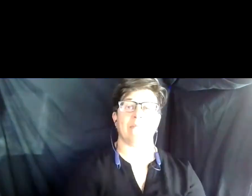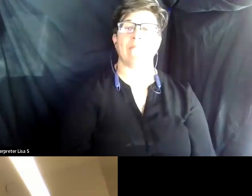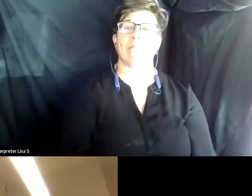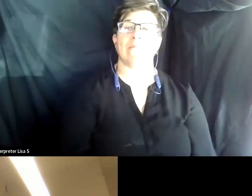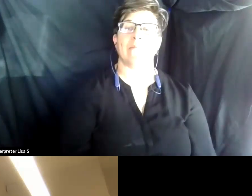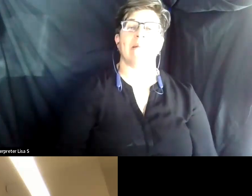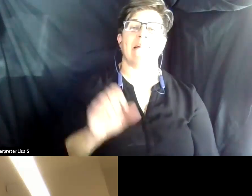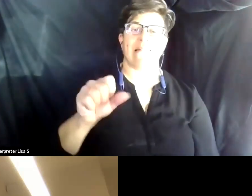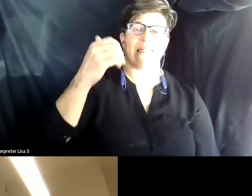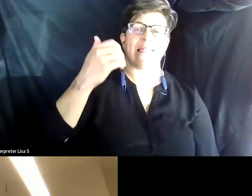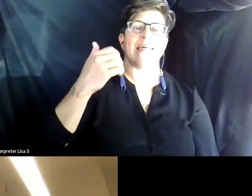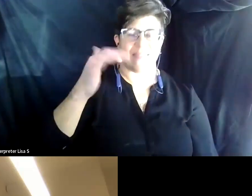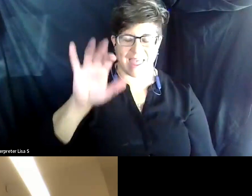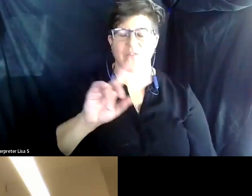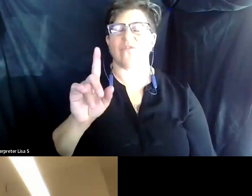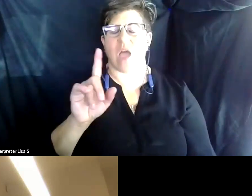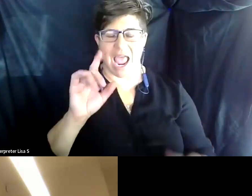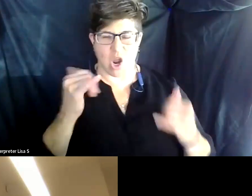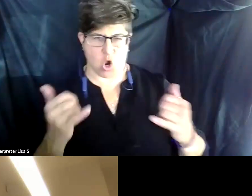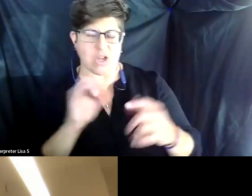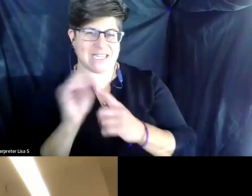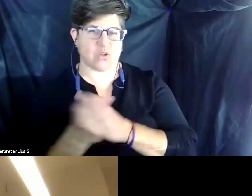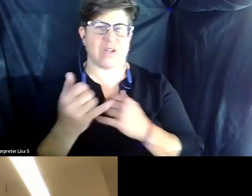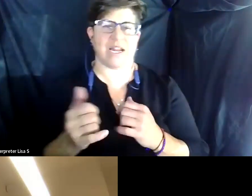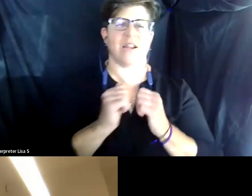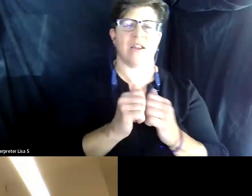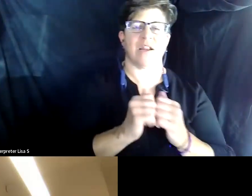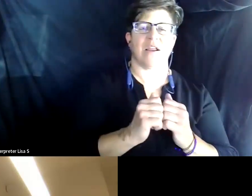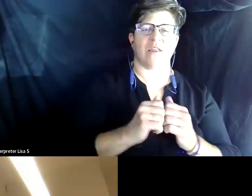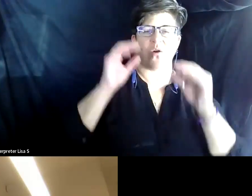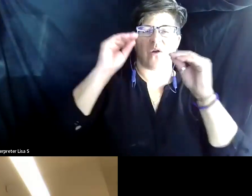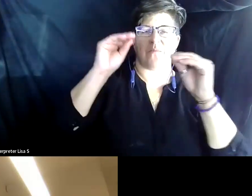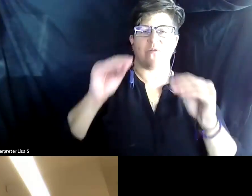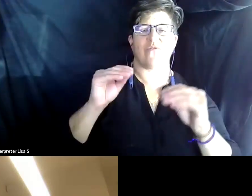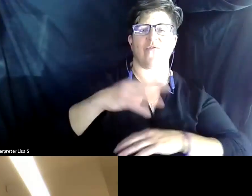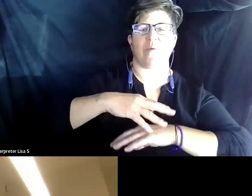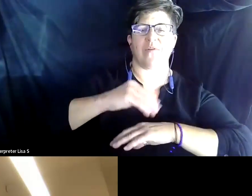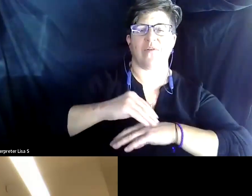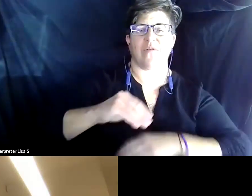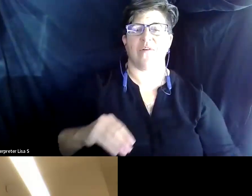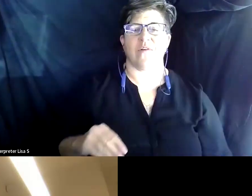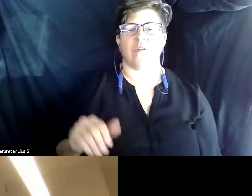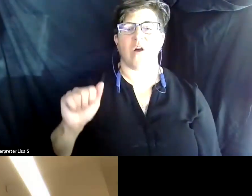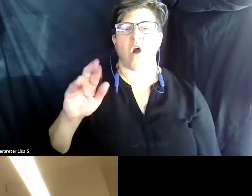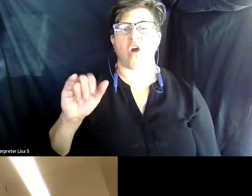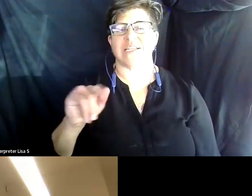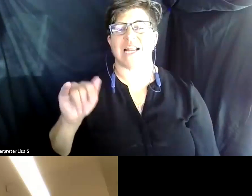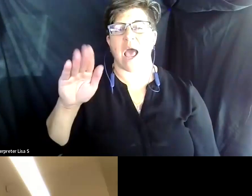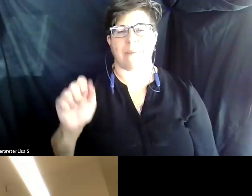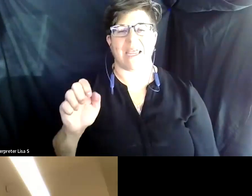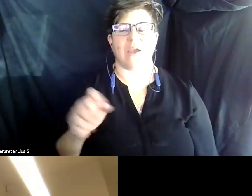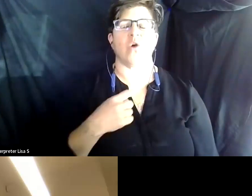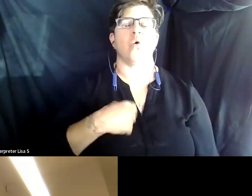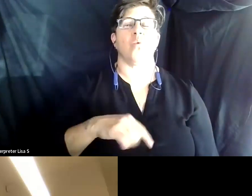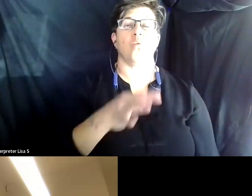Yeah, this is actually where we stand right now. So together with Professor Ivan Arsenevich from Switzerland, we are about